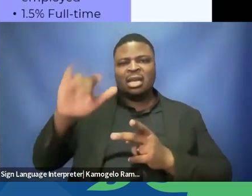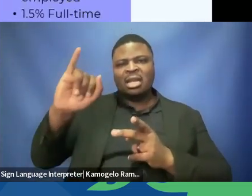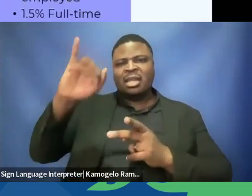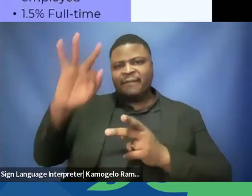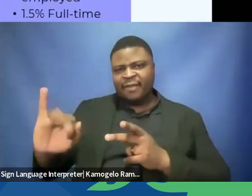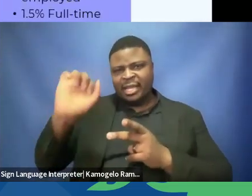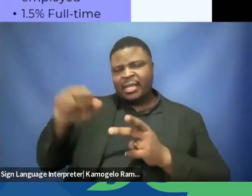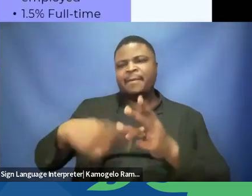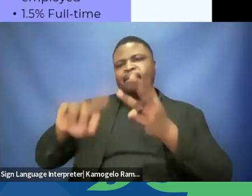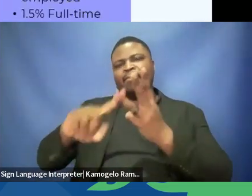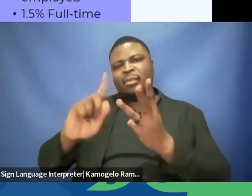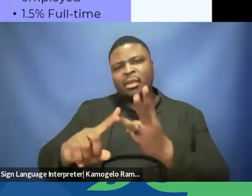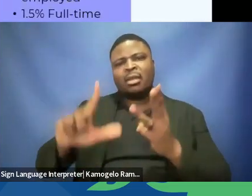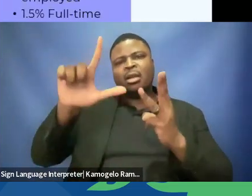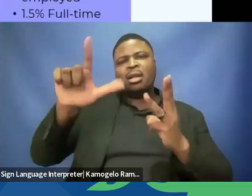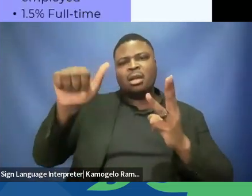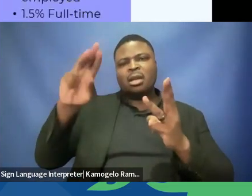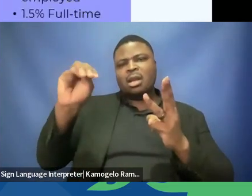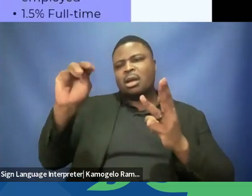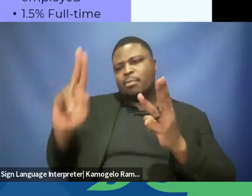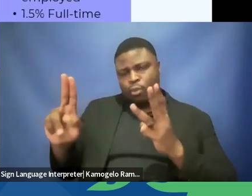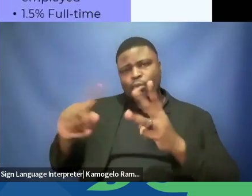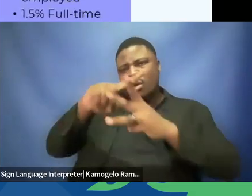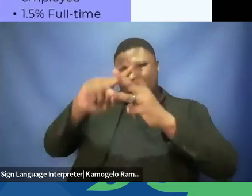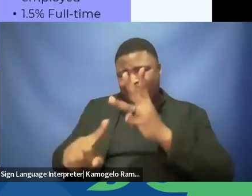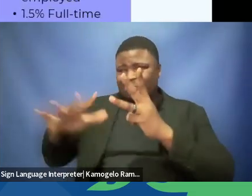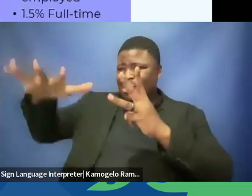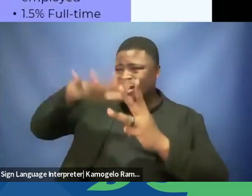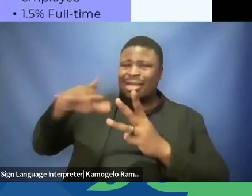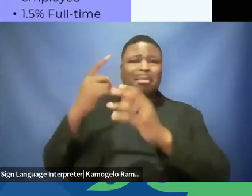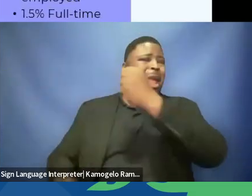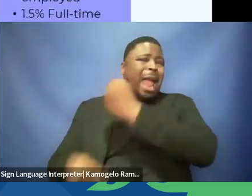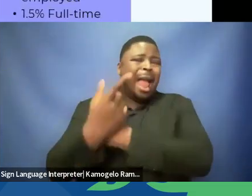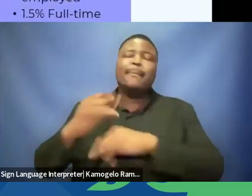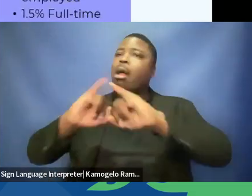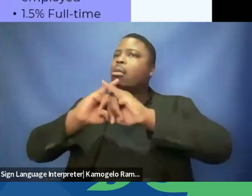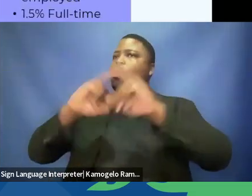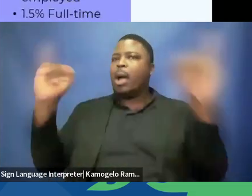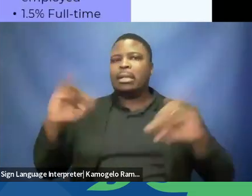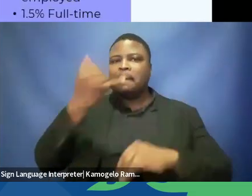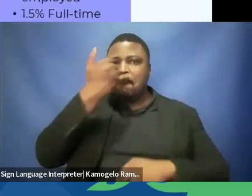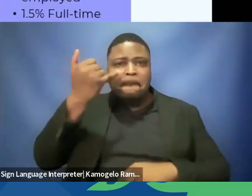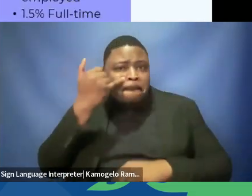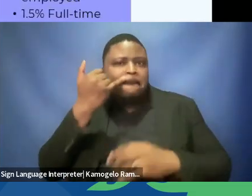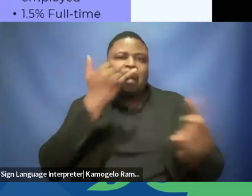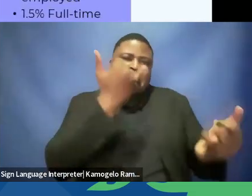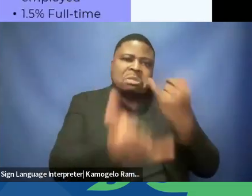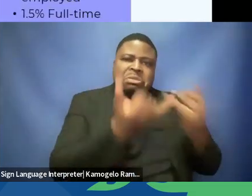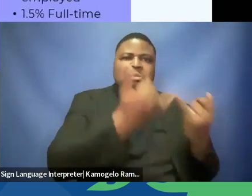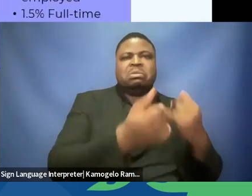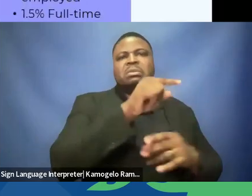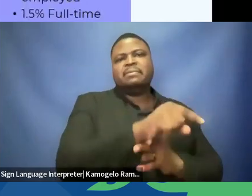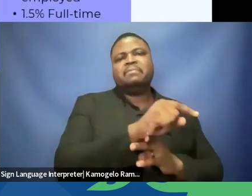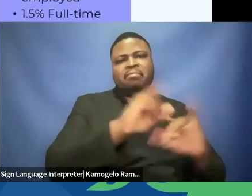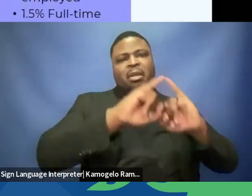2023, the organization that I work with, we partnered with the Elton John's AIDS Foundation and came up with